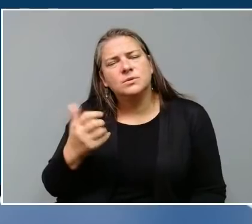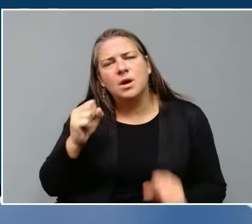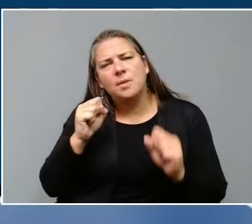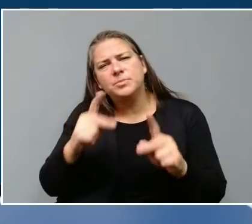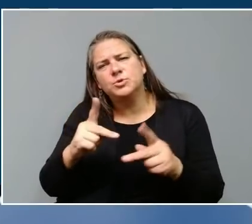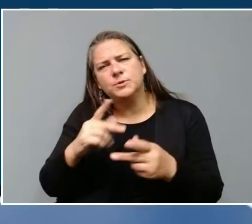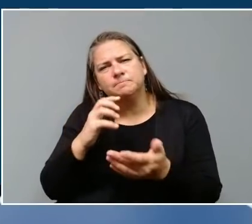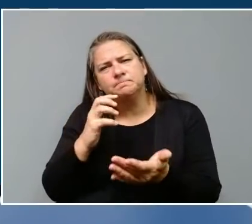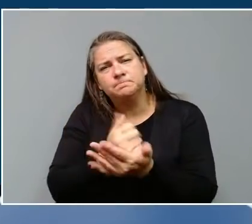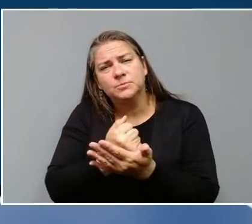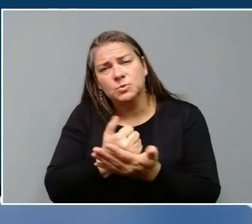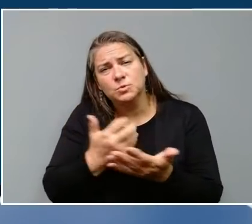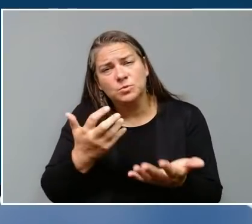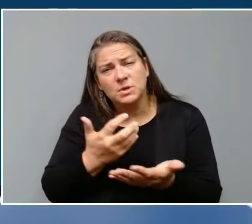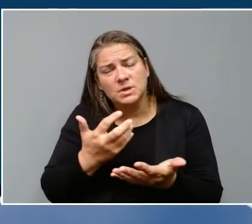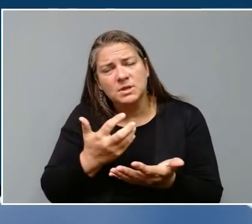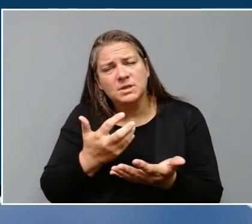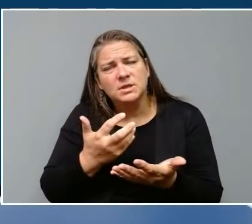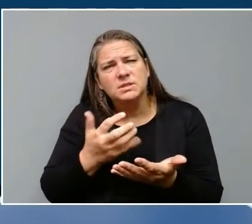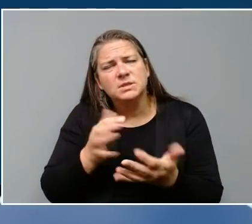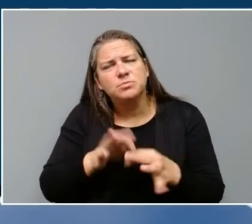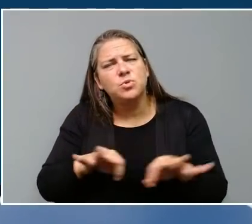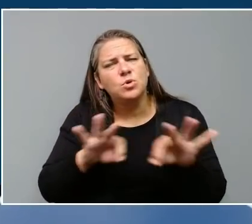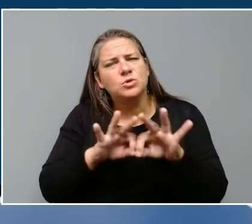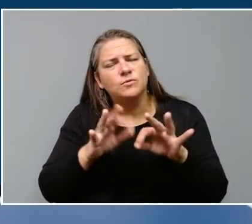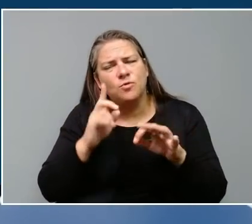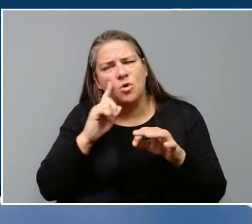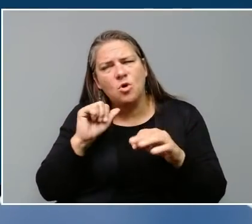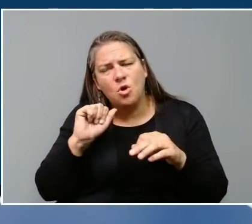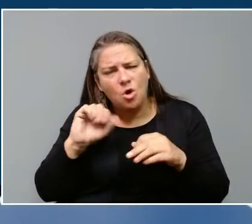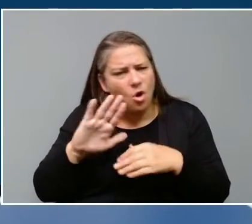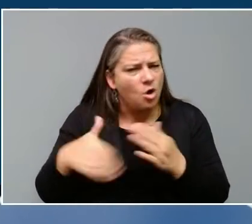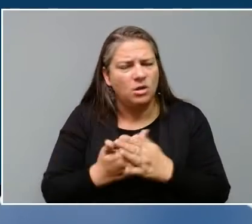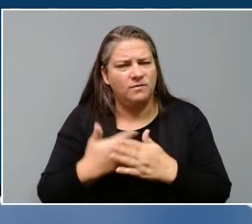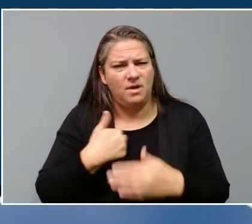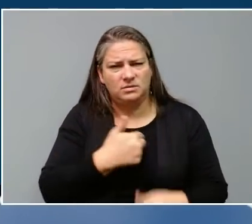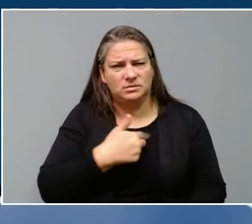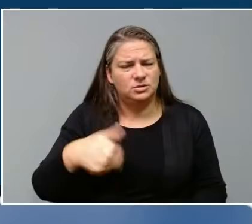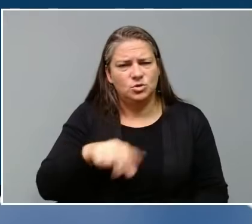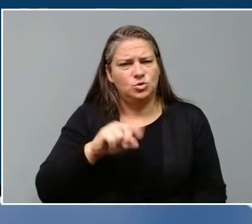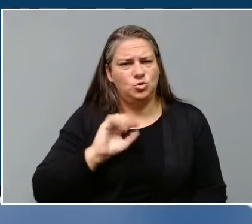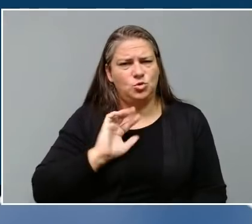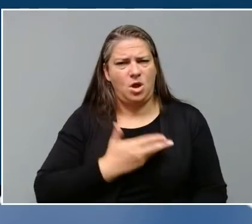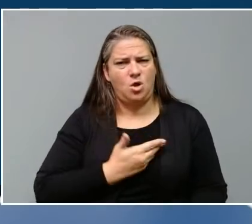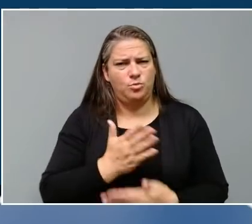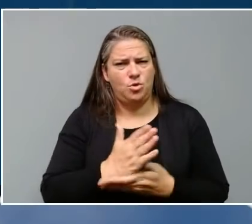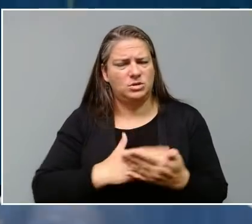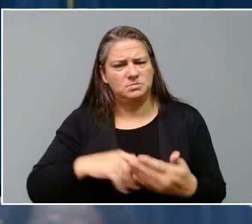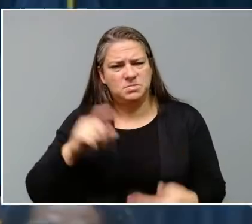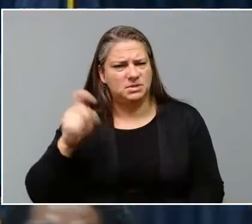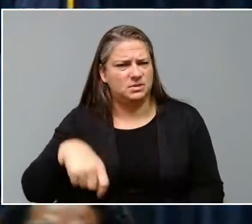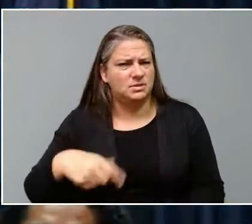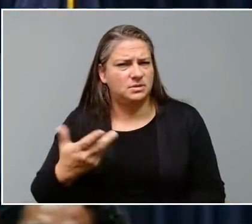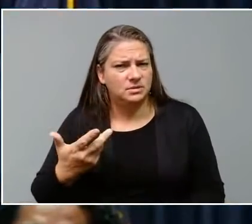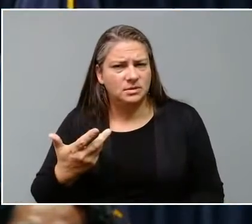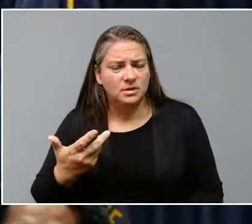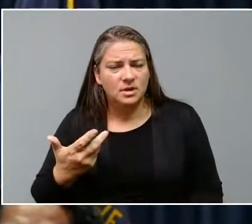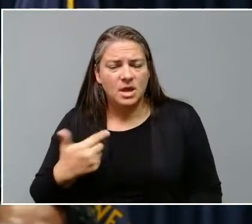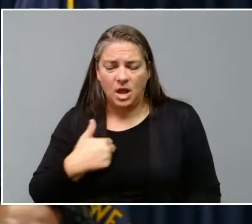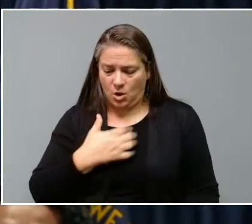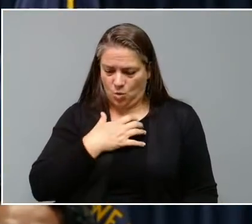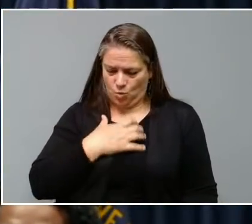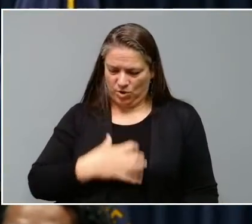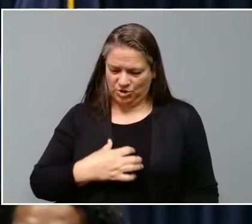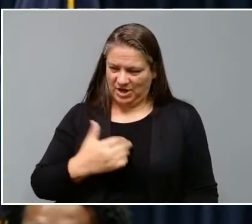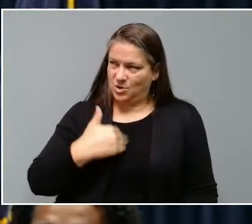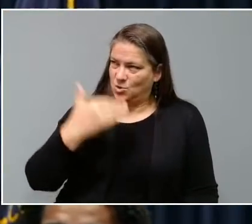that it is incumbent upon all of us to do our part here in the Commonwealth. I wish I had the magic words